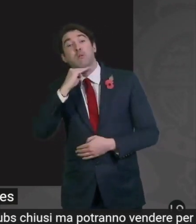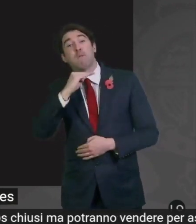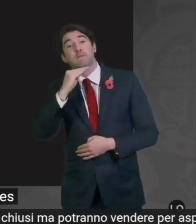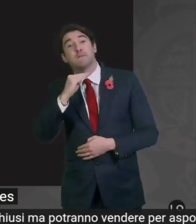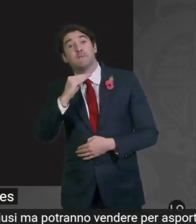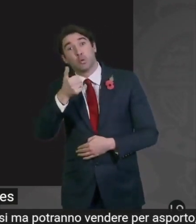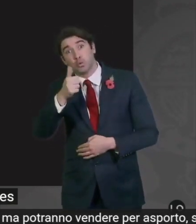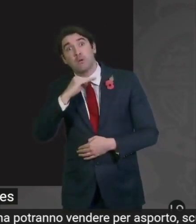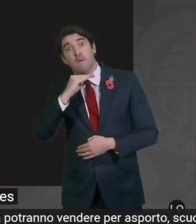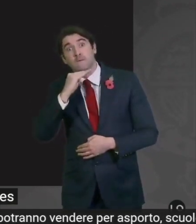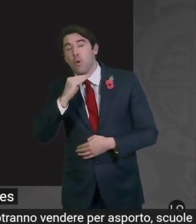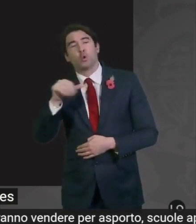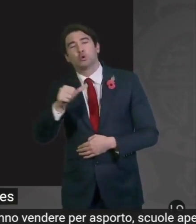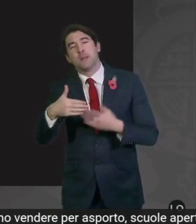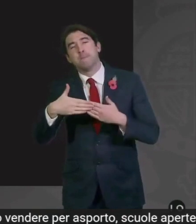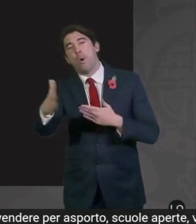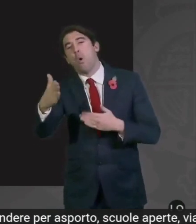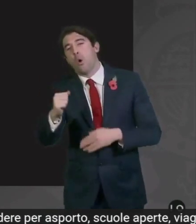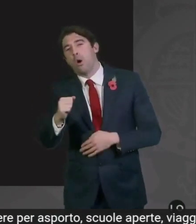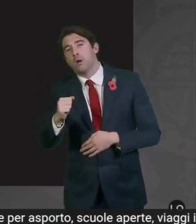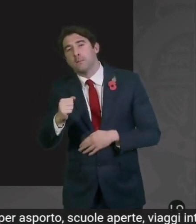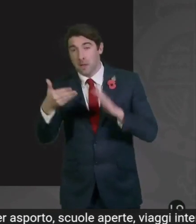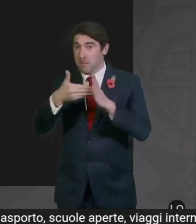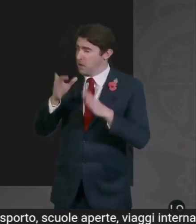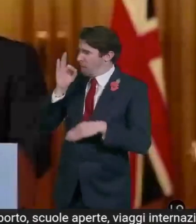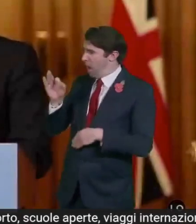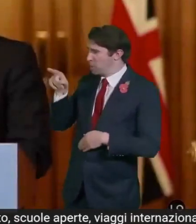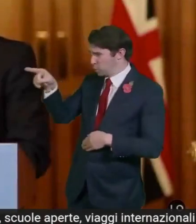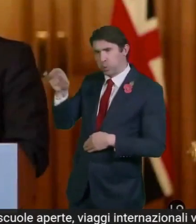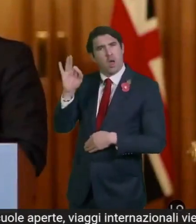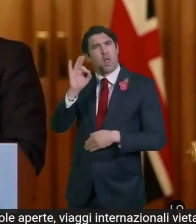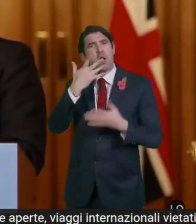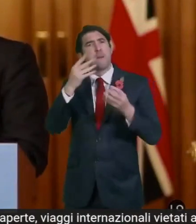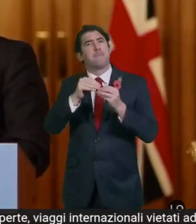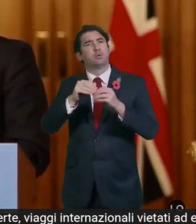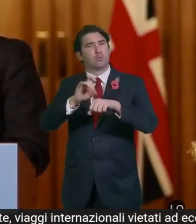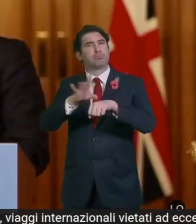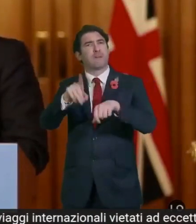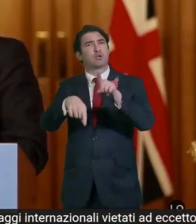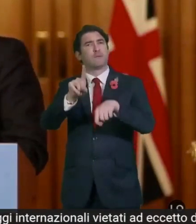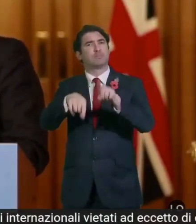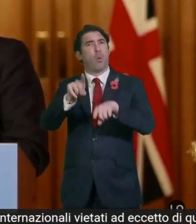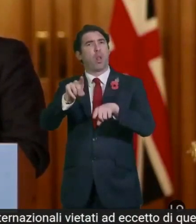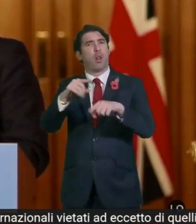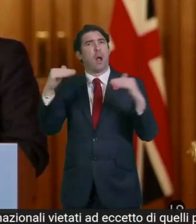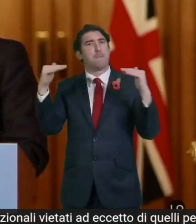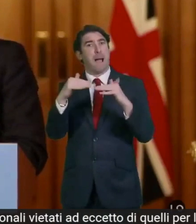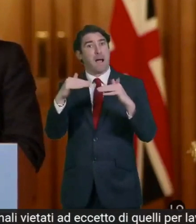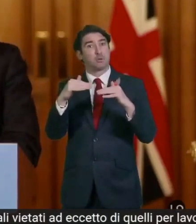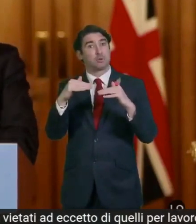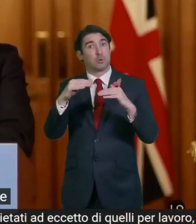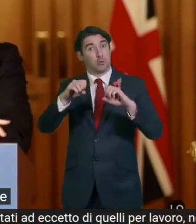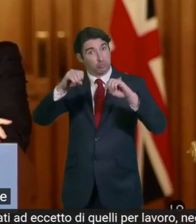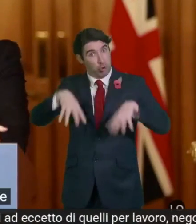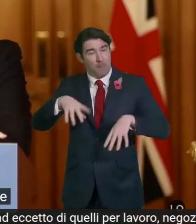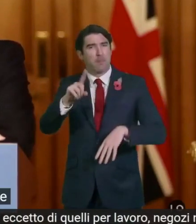matches, are they still going to be played throughout this period? I can say yes to the Premier League, I